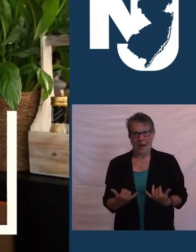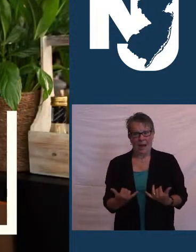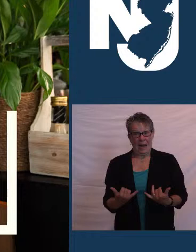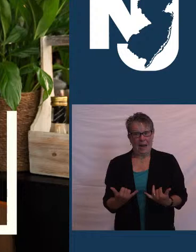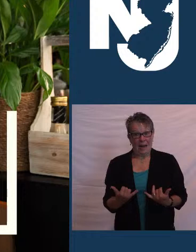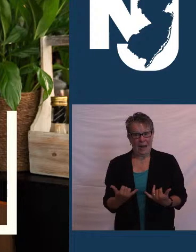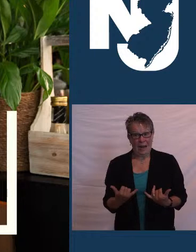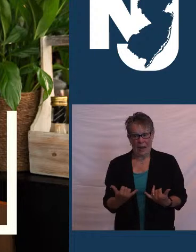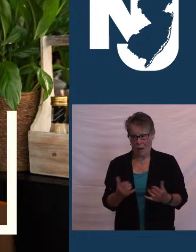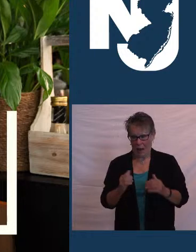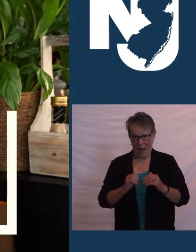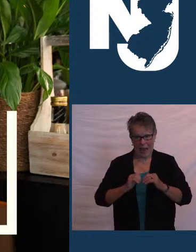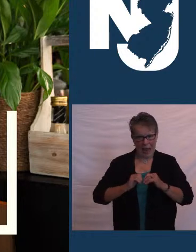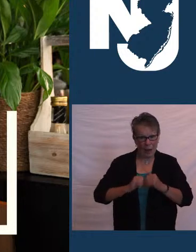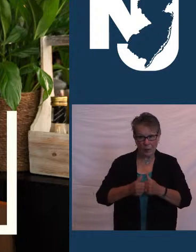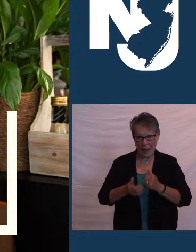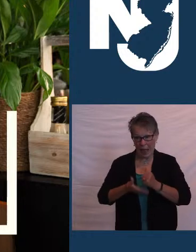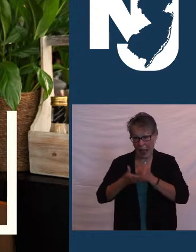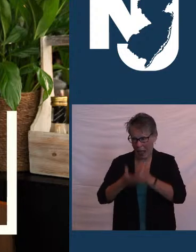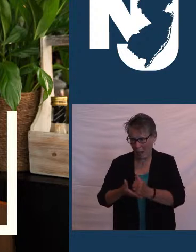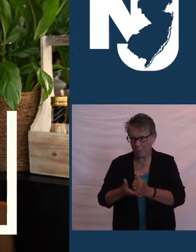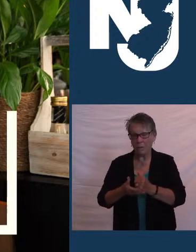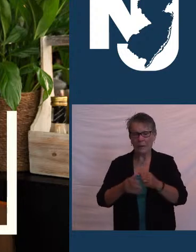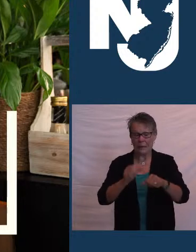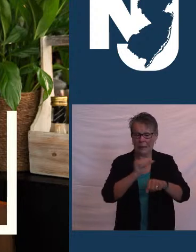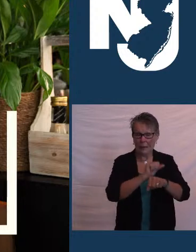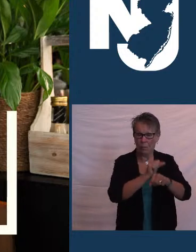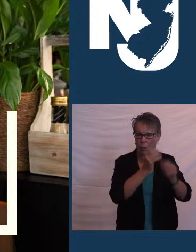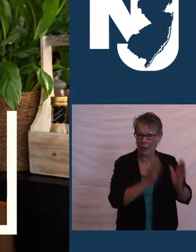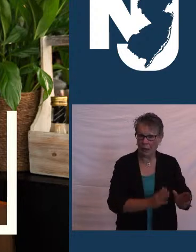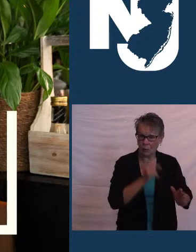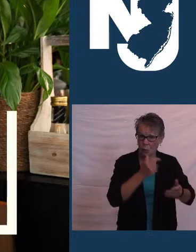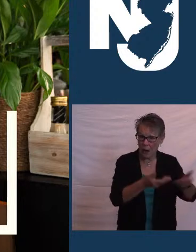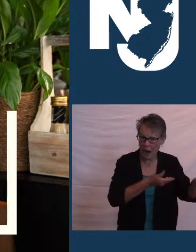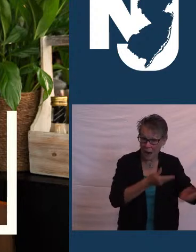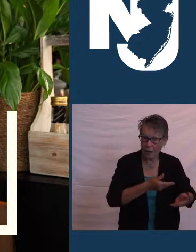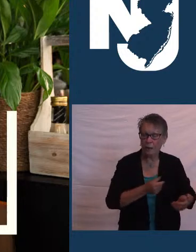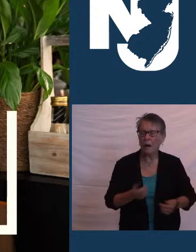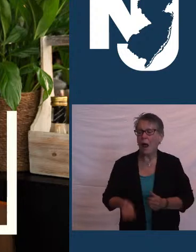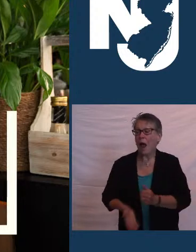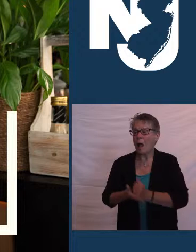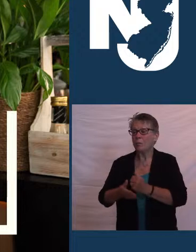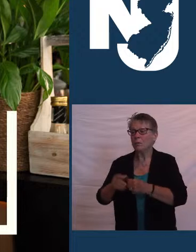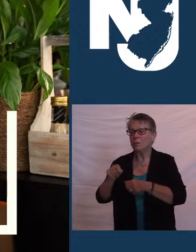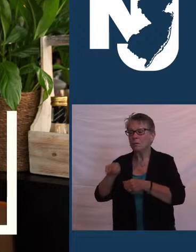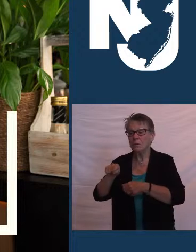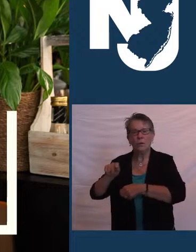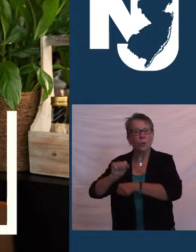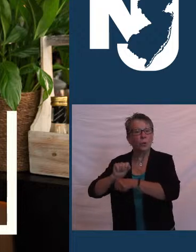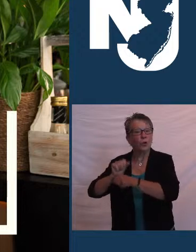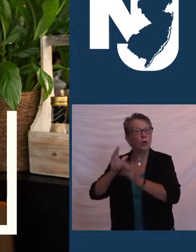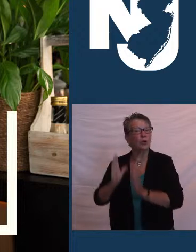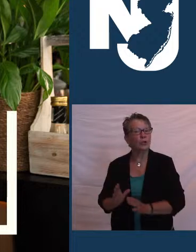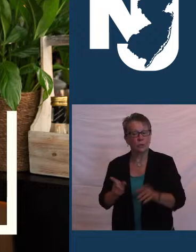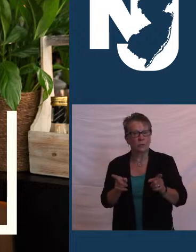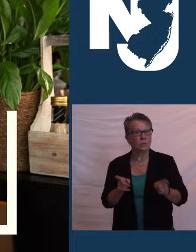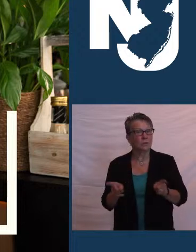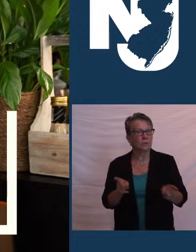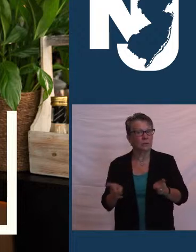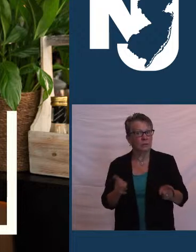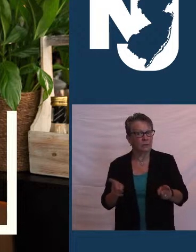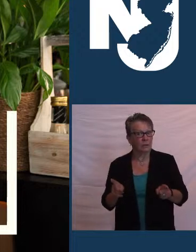the employee, on the other, the employer, today I'm proud to announce the new Return and Earn